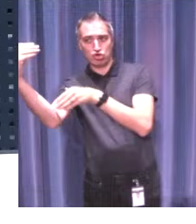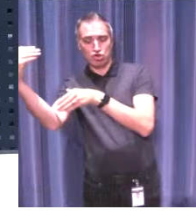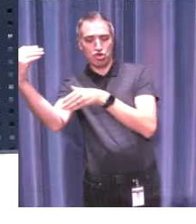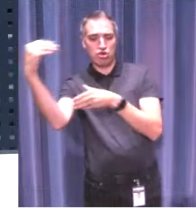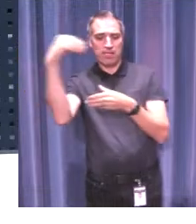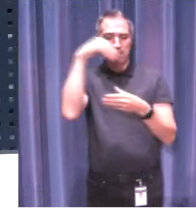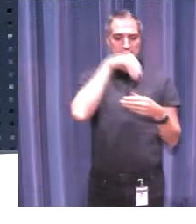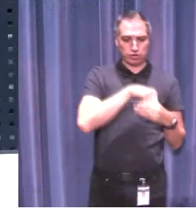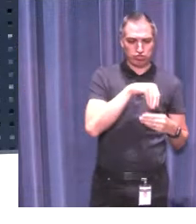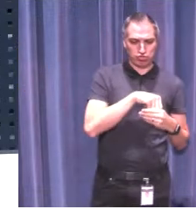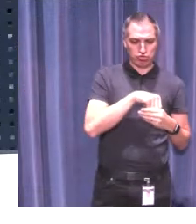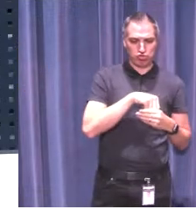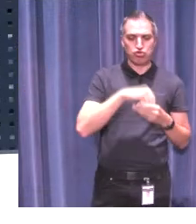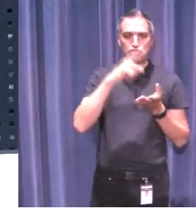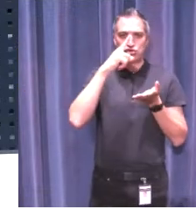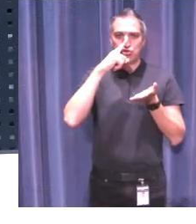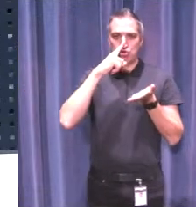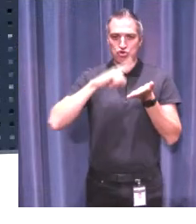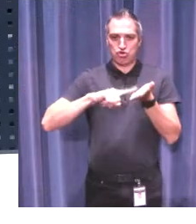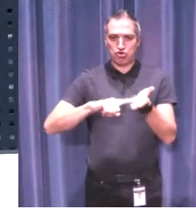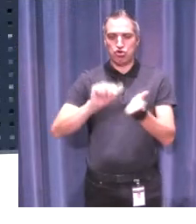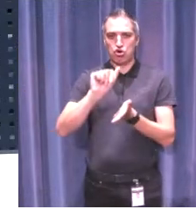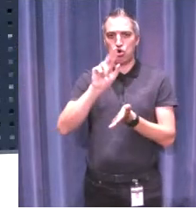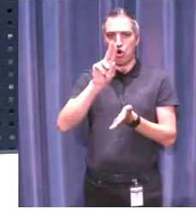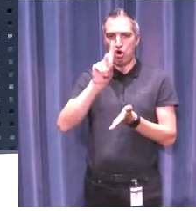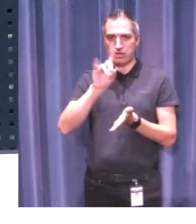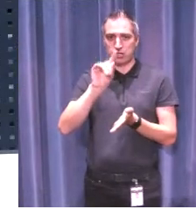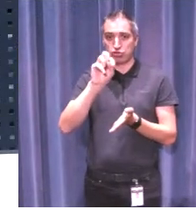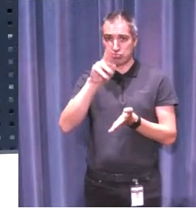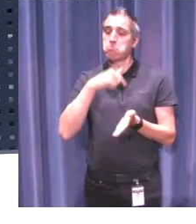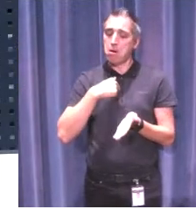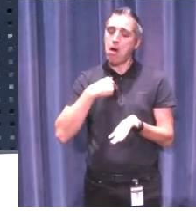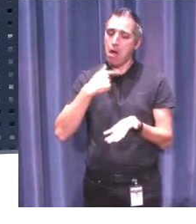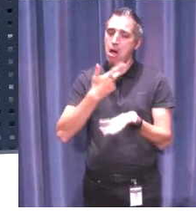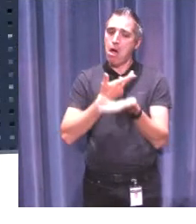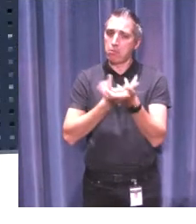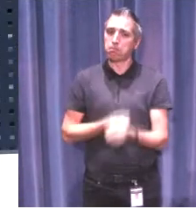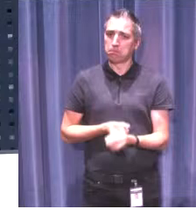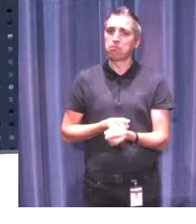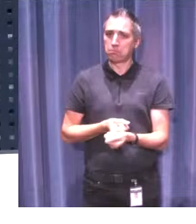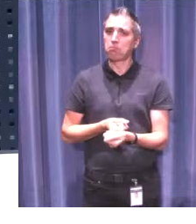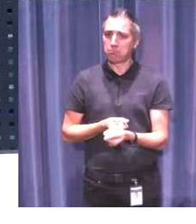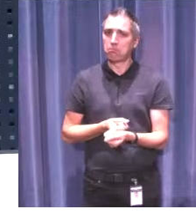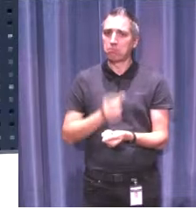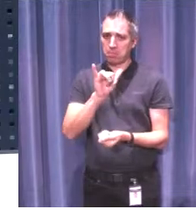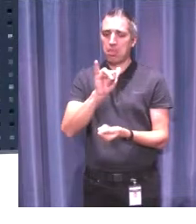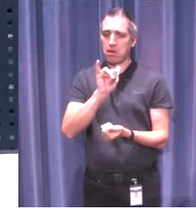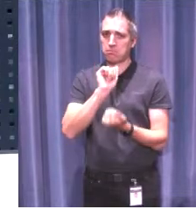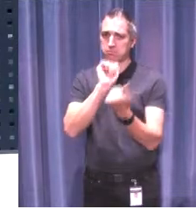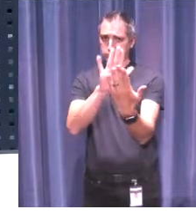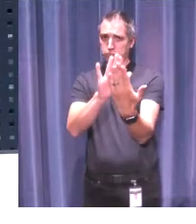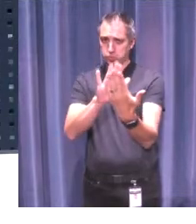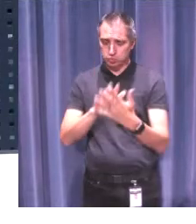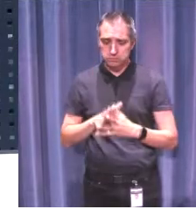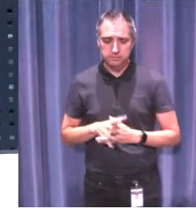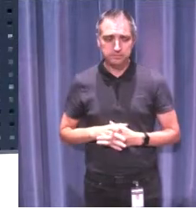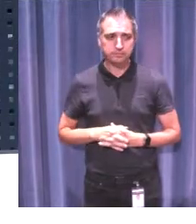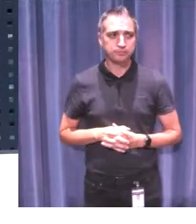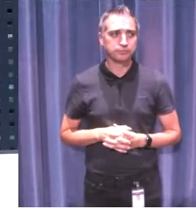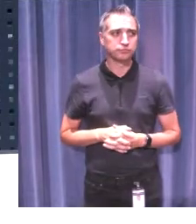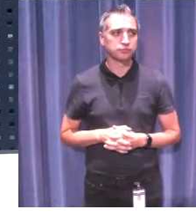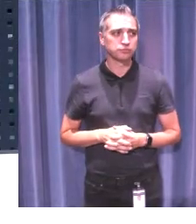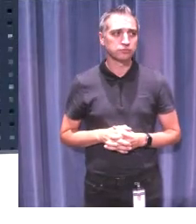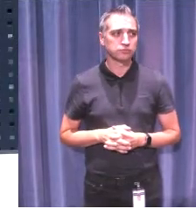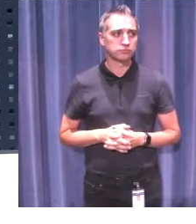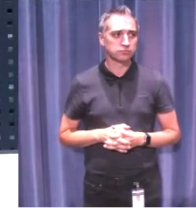auditor. I believe in that, and we would, and I was